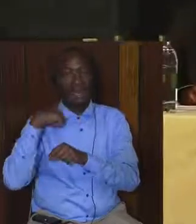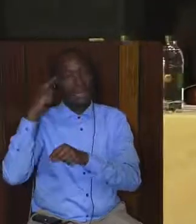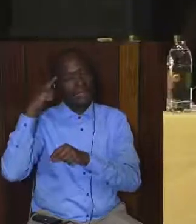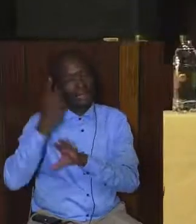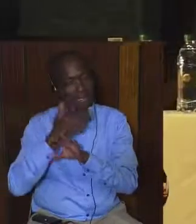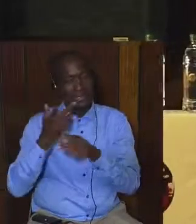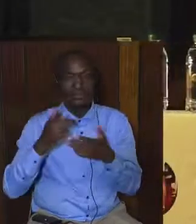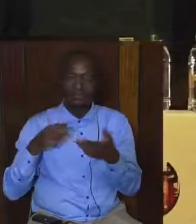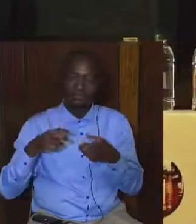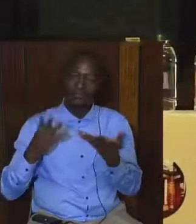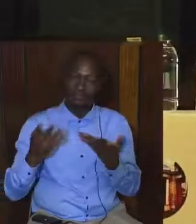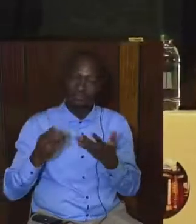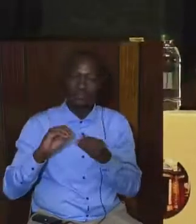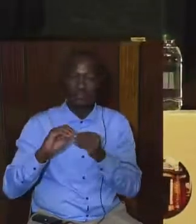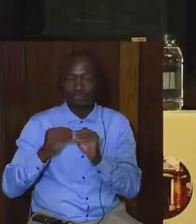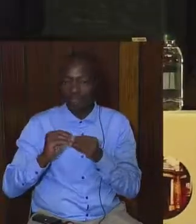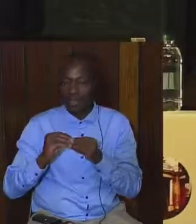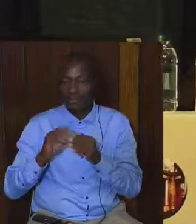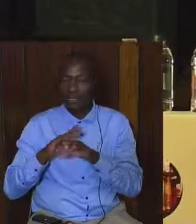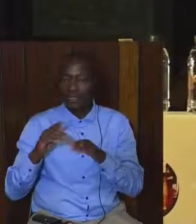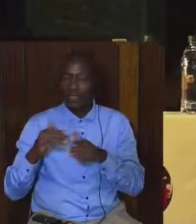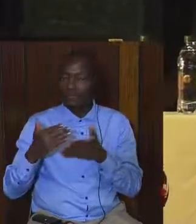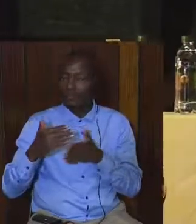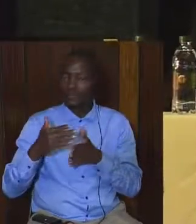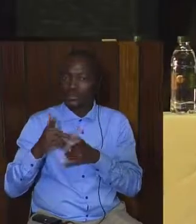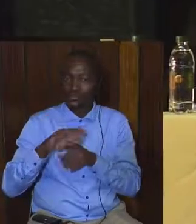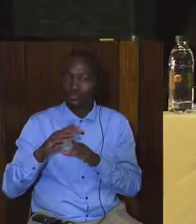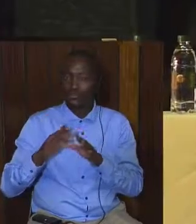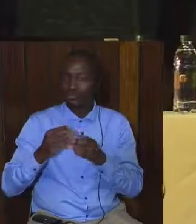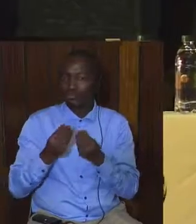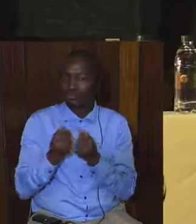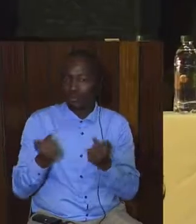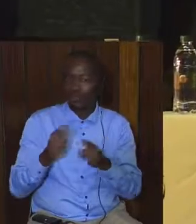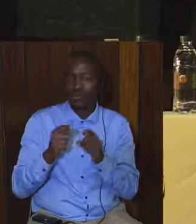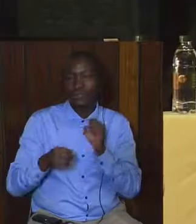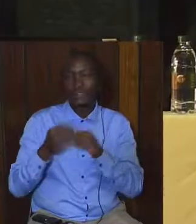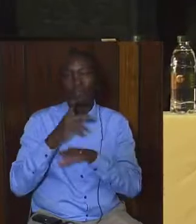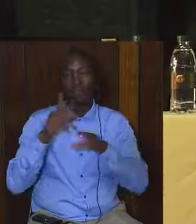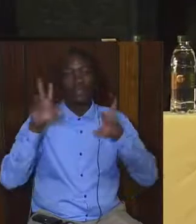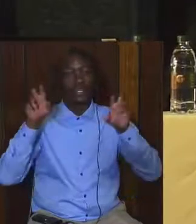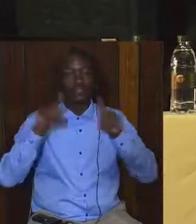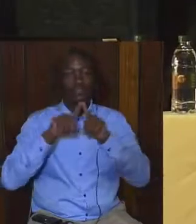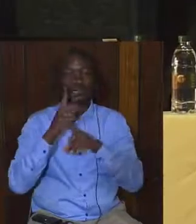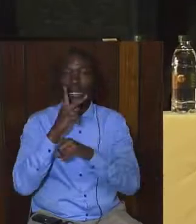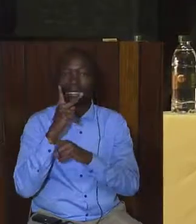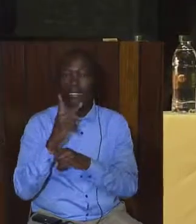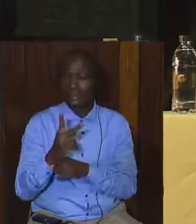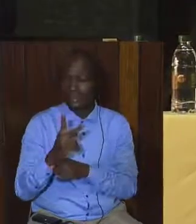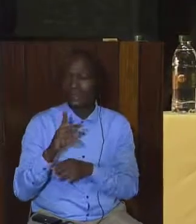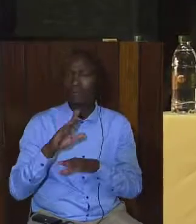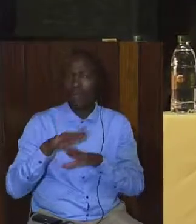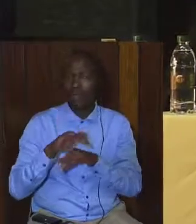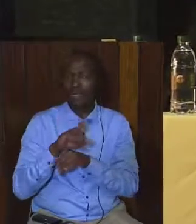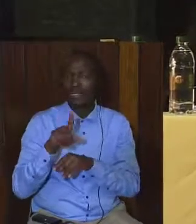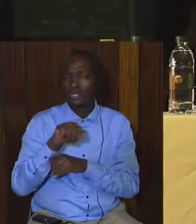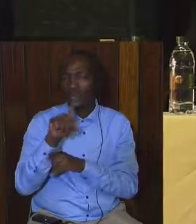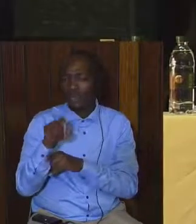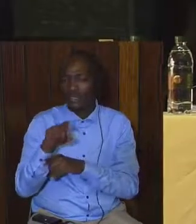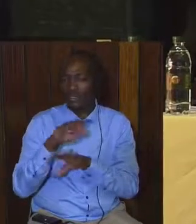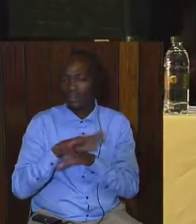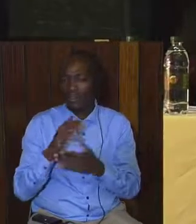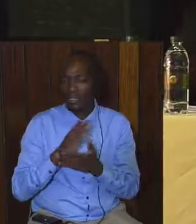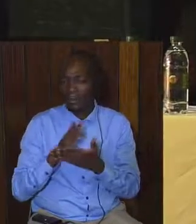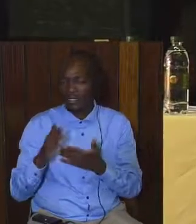we have put in place to address some of the potential issues. I also see there's a question on the PATCO